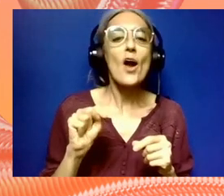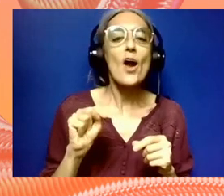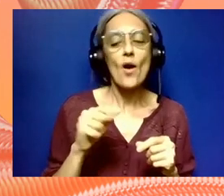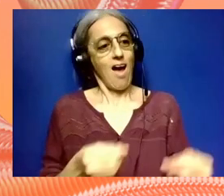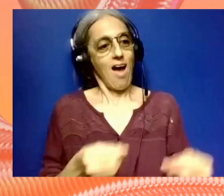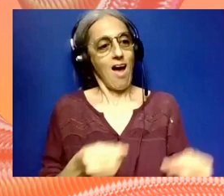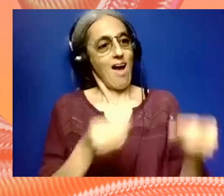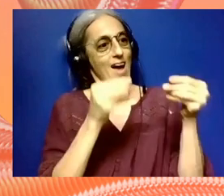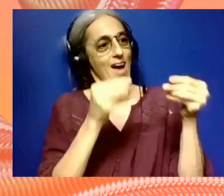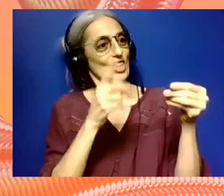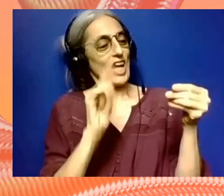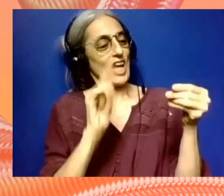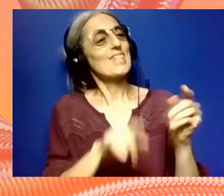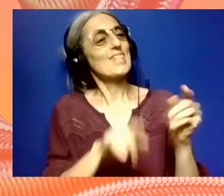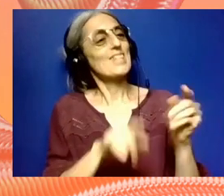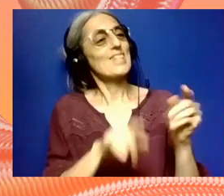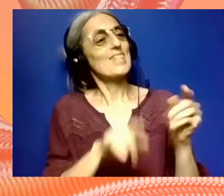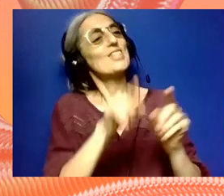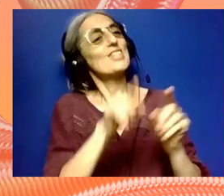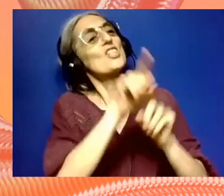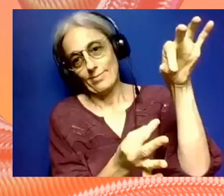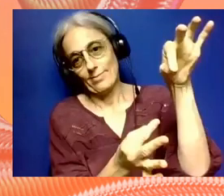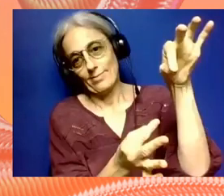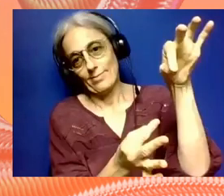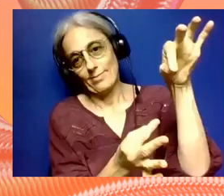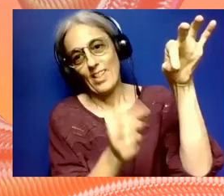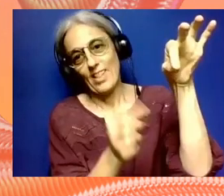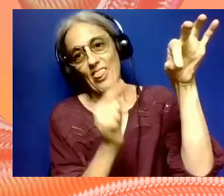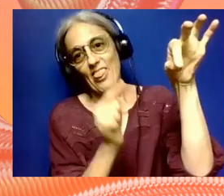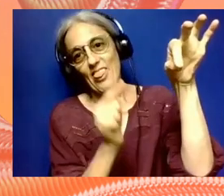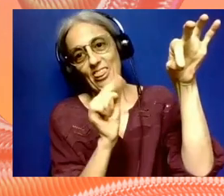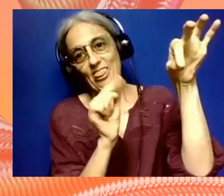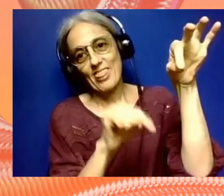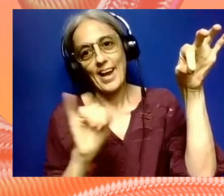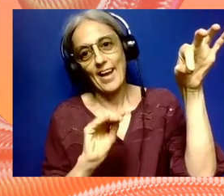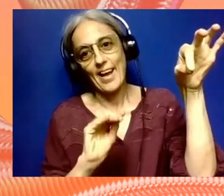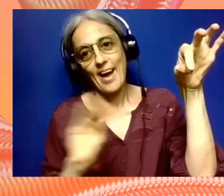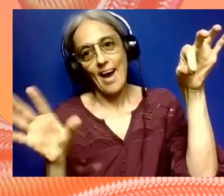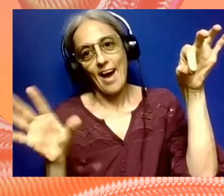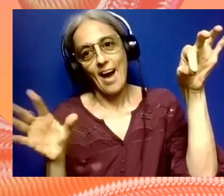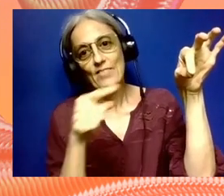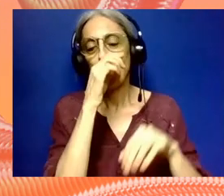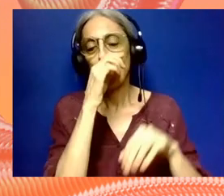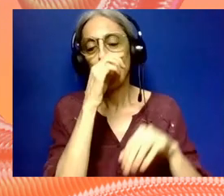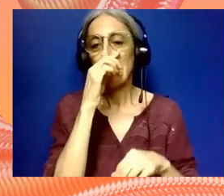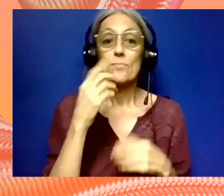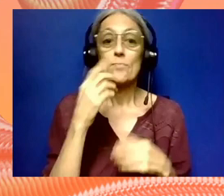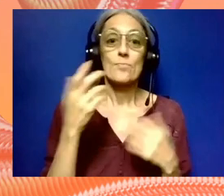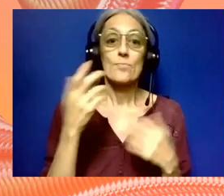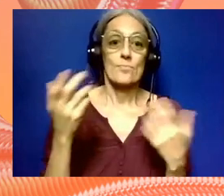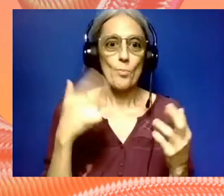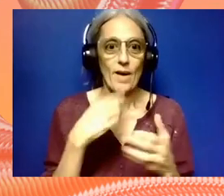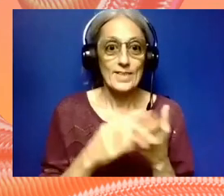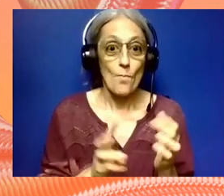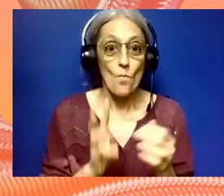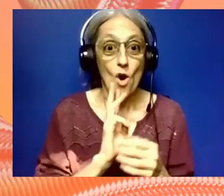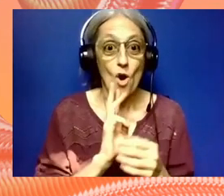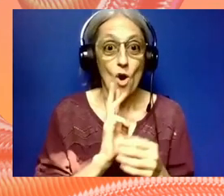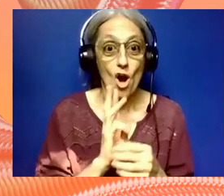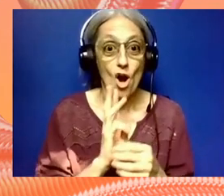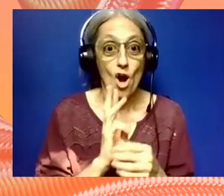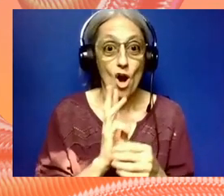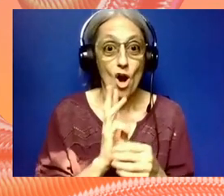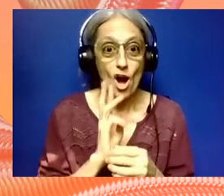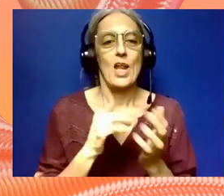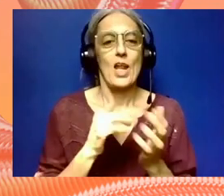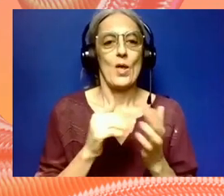course, that's Chani. So I don't know if you can see, but like, you know, just, I hope you have some water somewhere. But basically it's just the idea